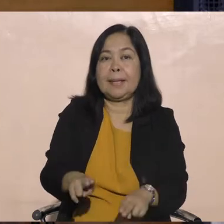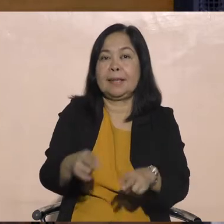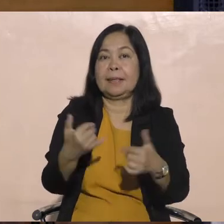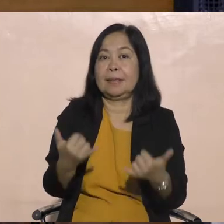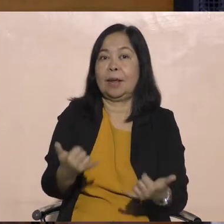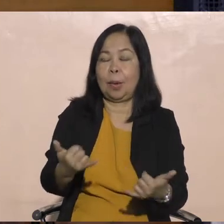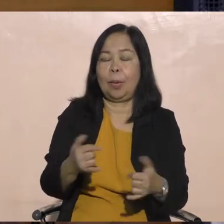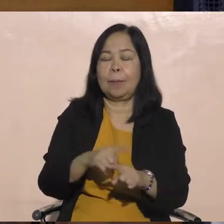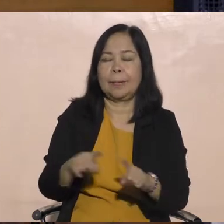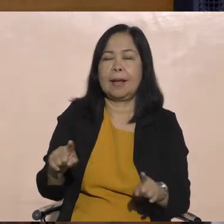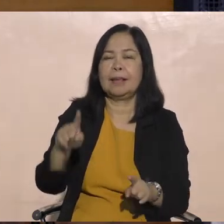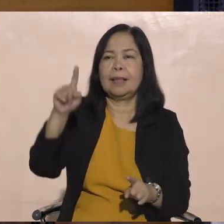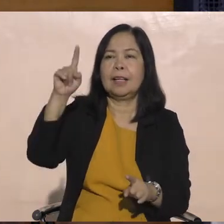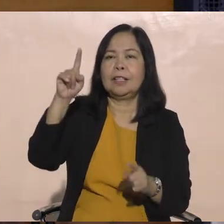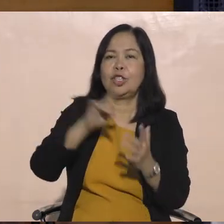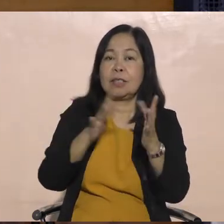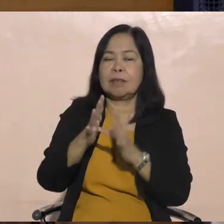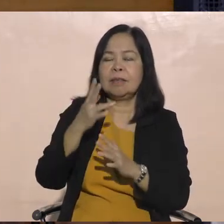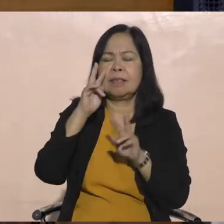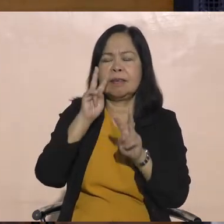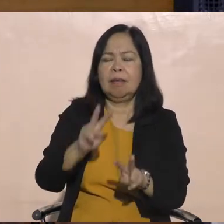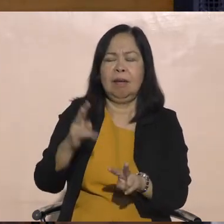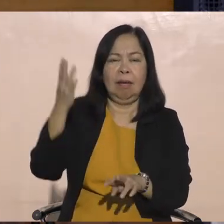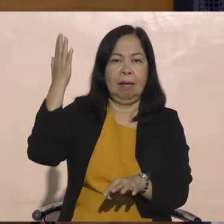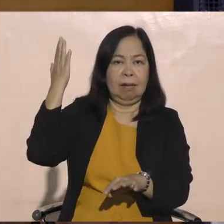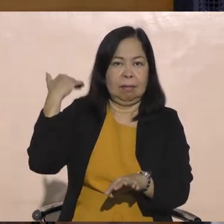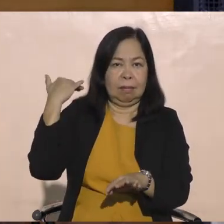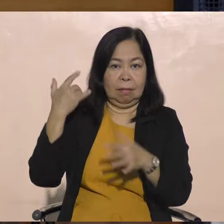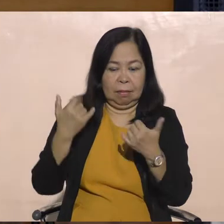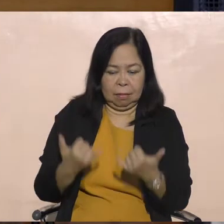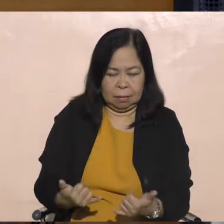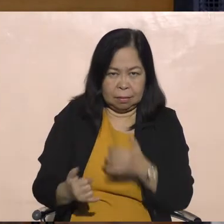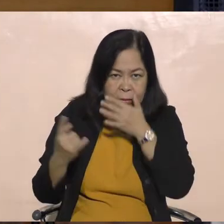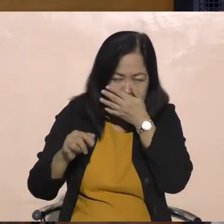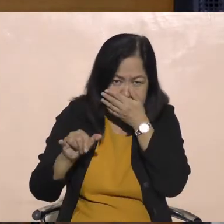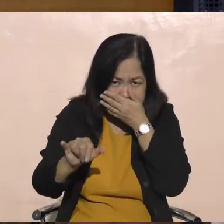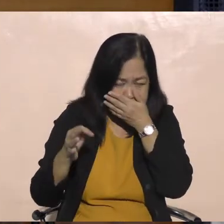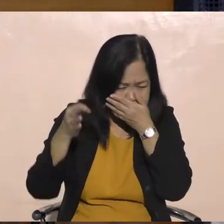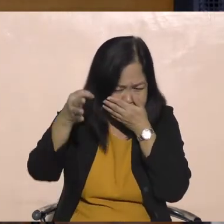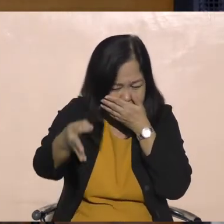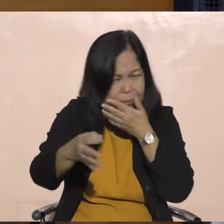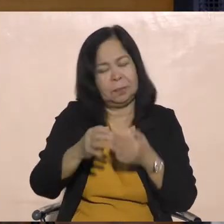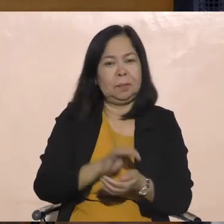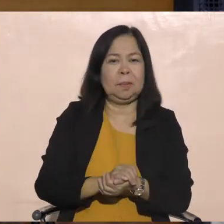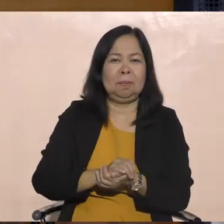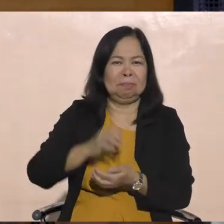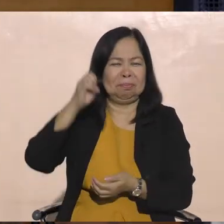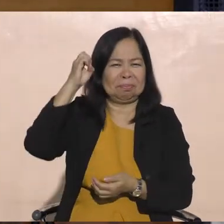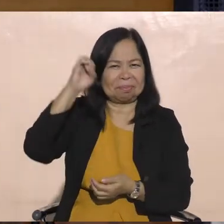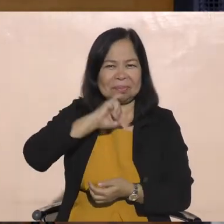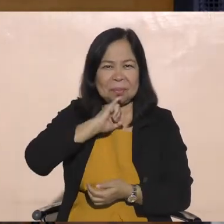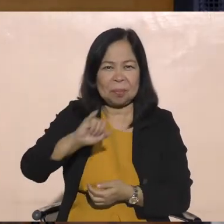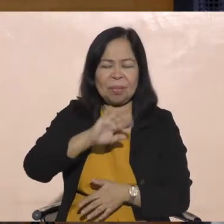also sees the past and even the future. Because He is the great I am. He is